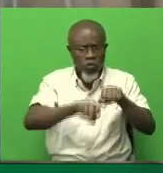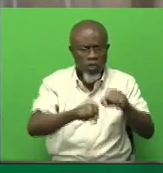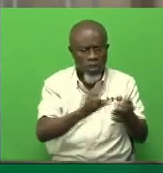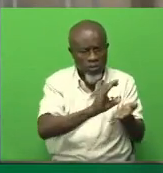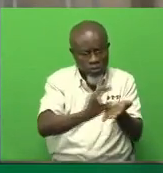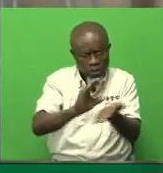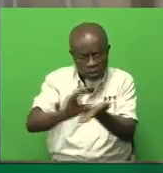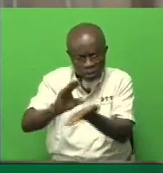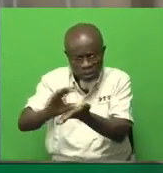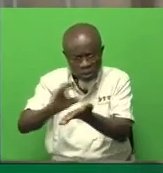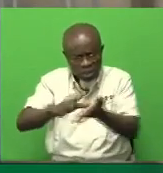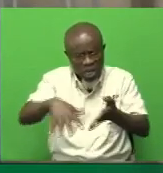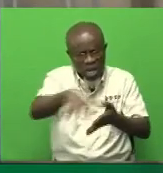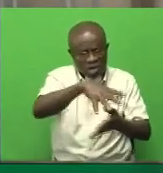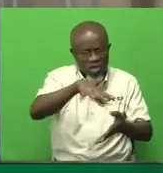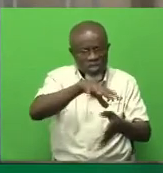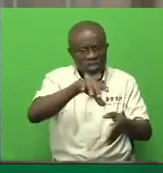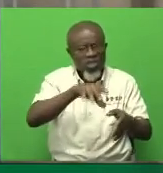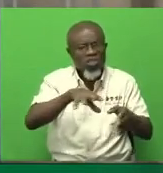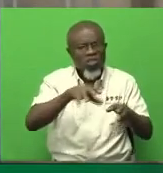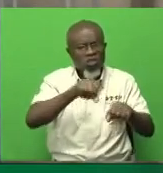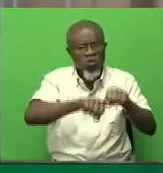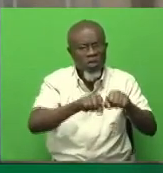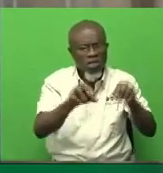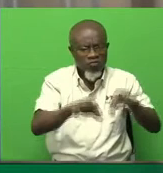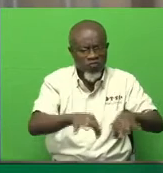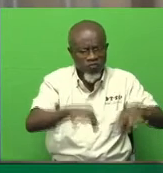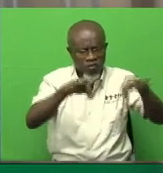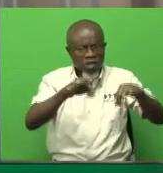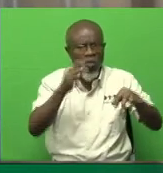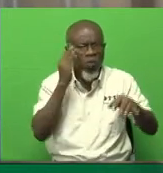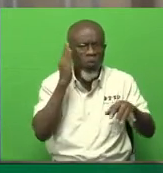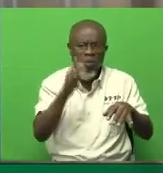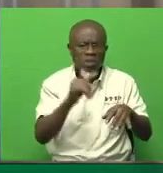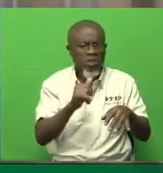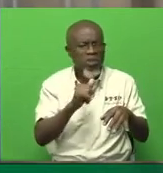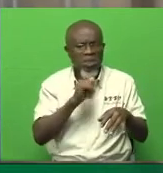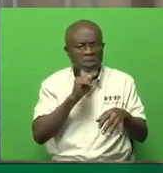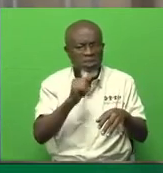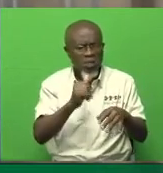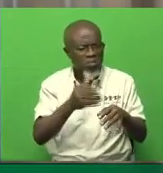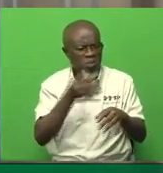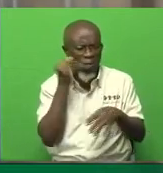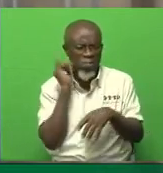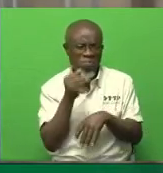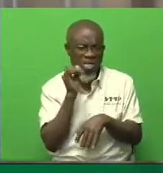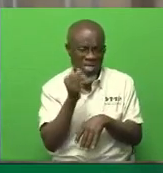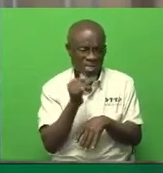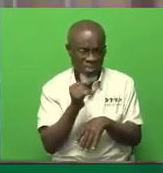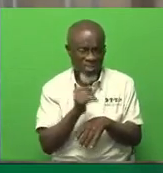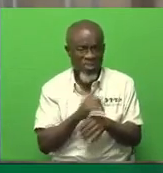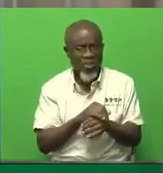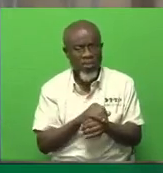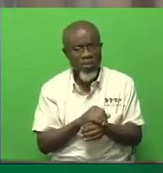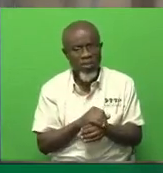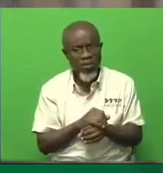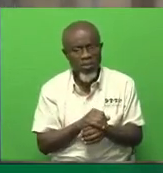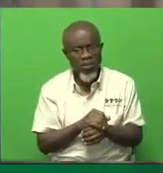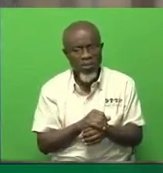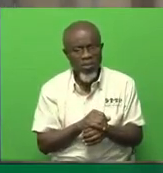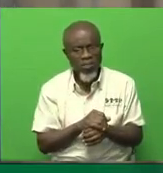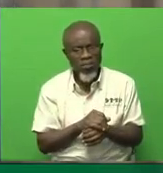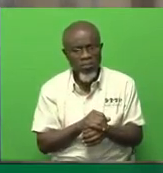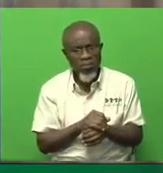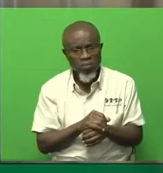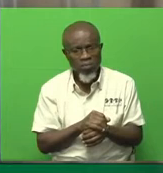I have not had a good civil response from that minister to date residents of salt Trinidad residents of